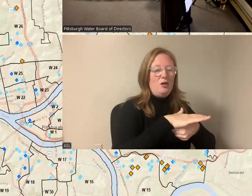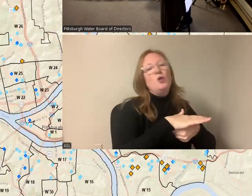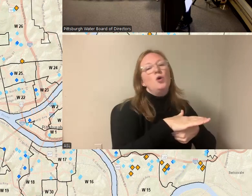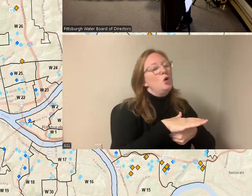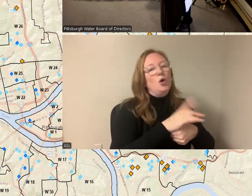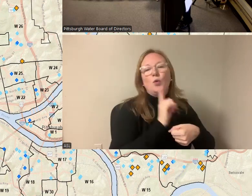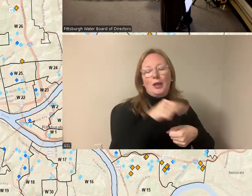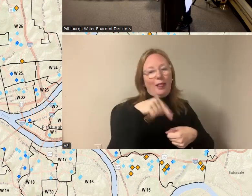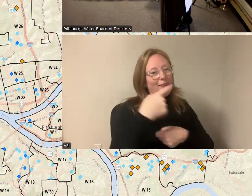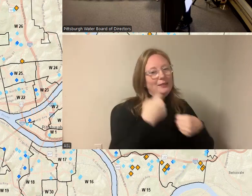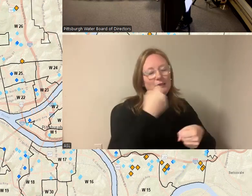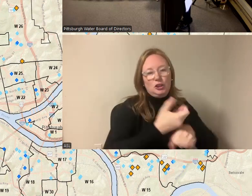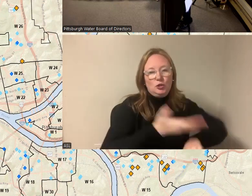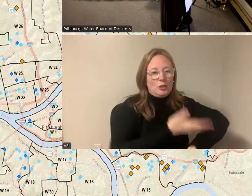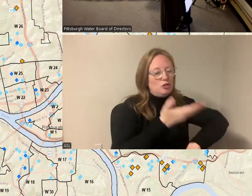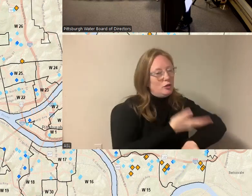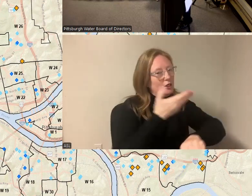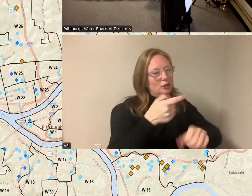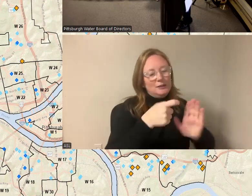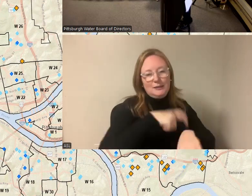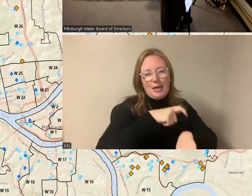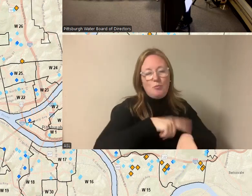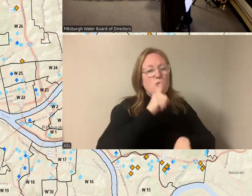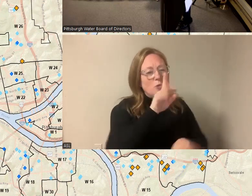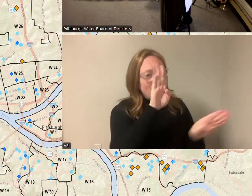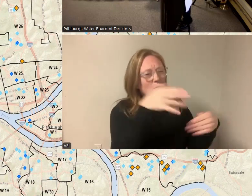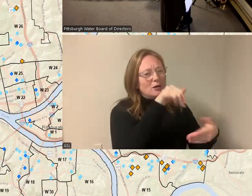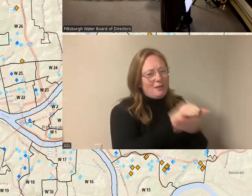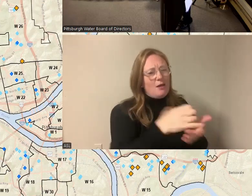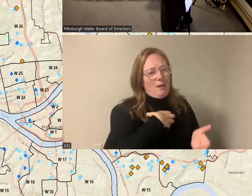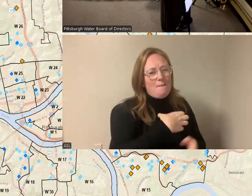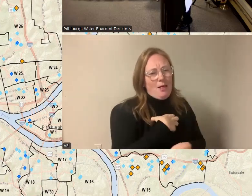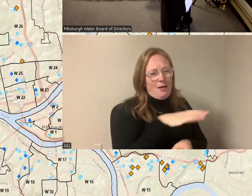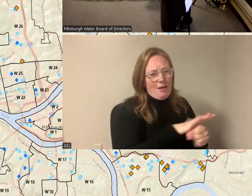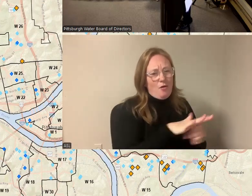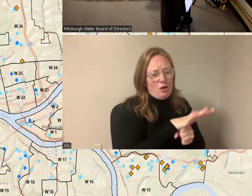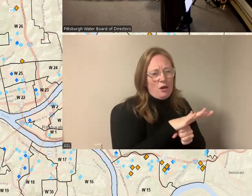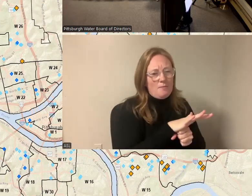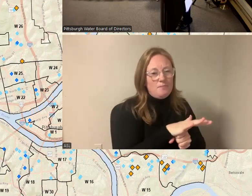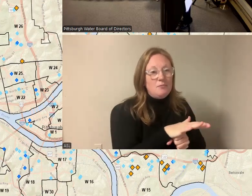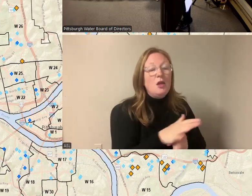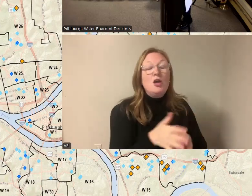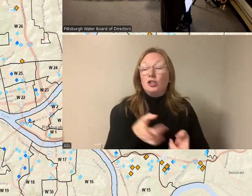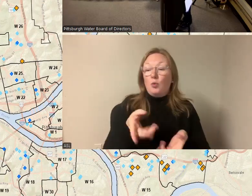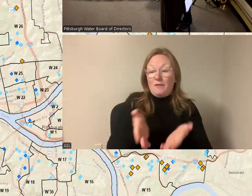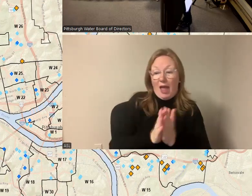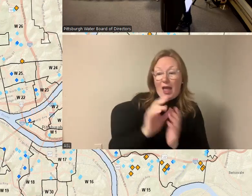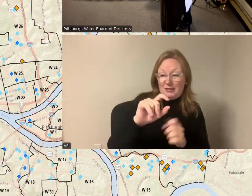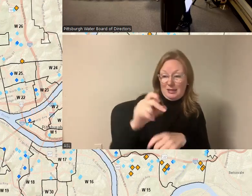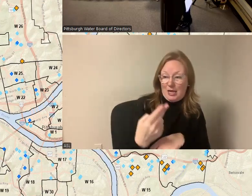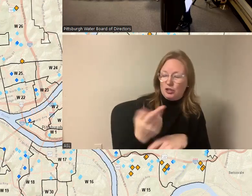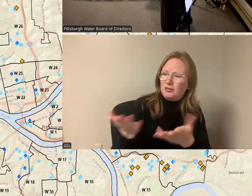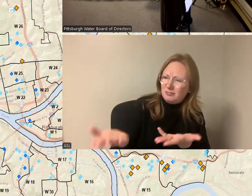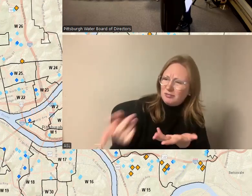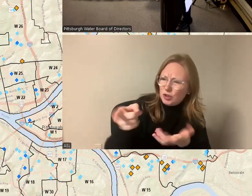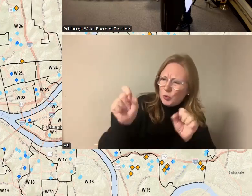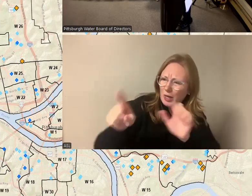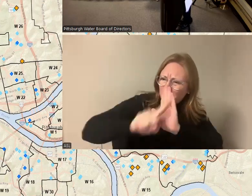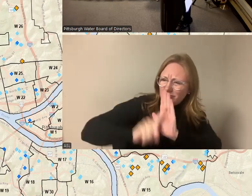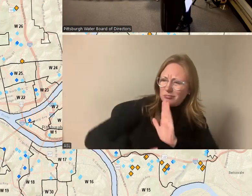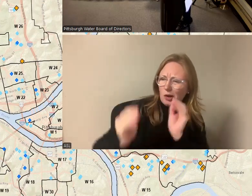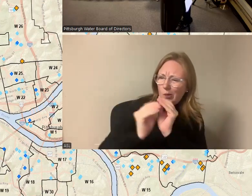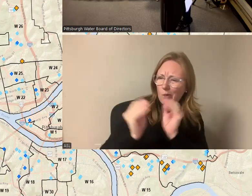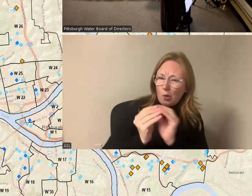of this year's restoration season. At the request of Pittsburgh Water, Hatch is conducting comprehensive investigations into